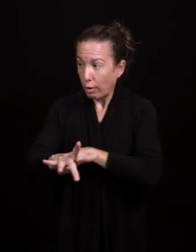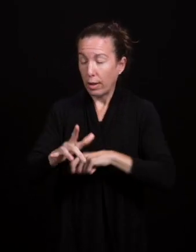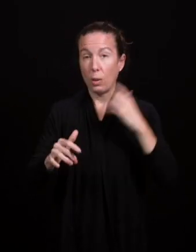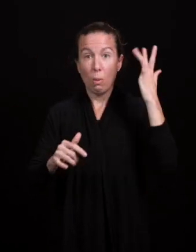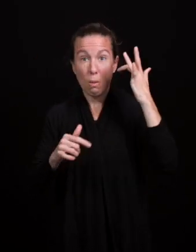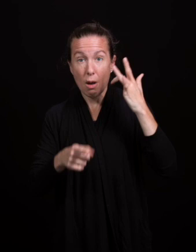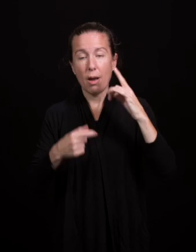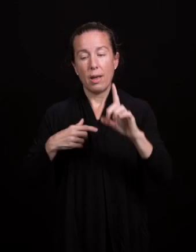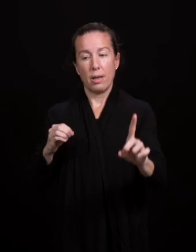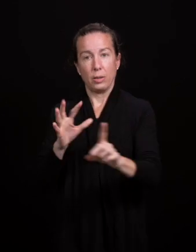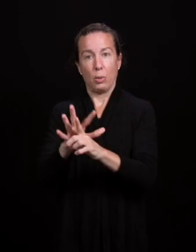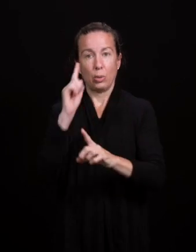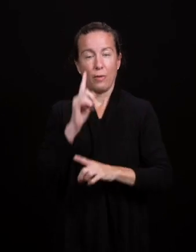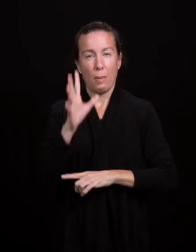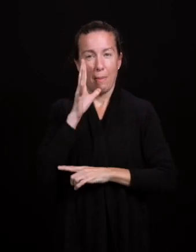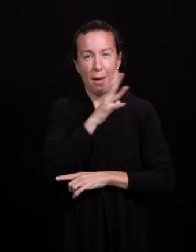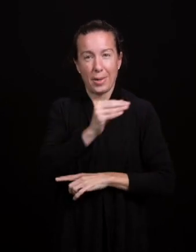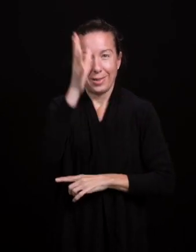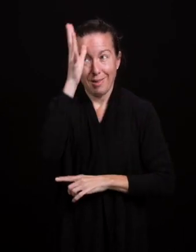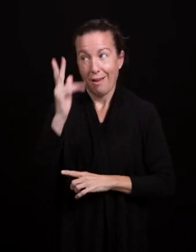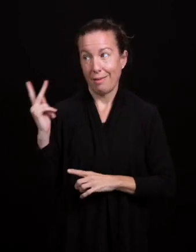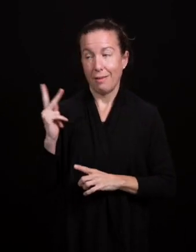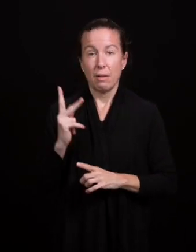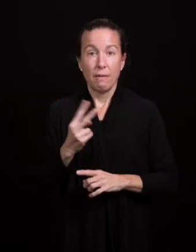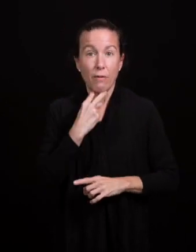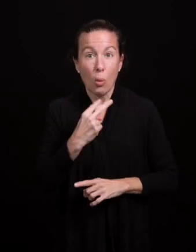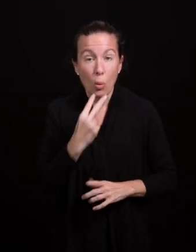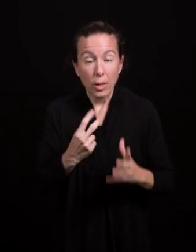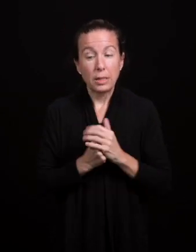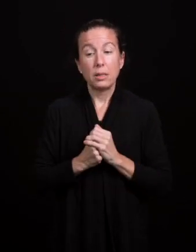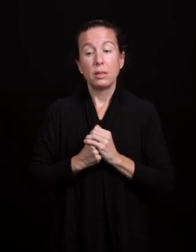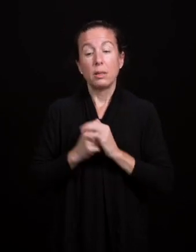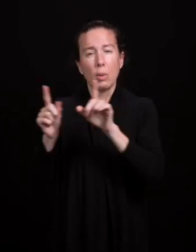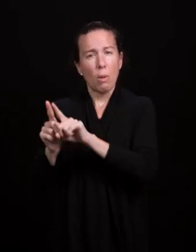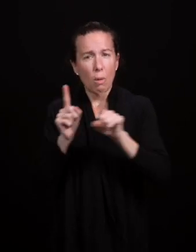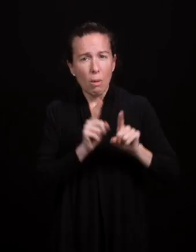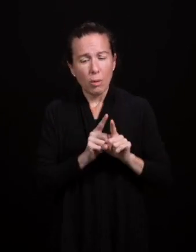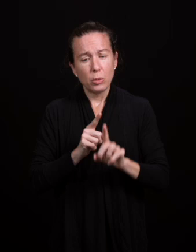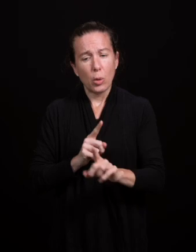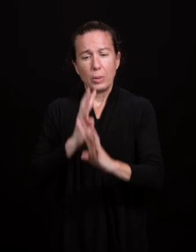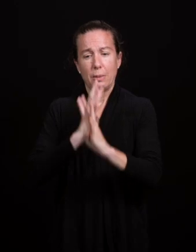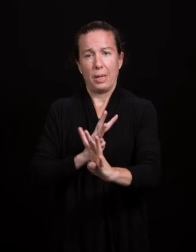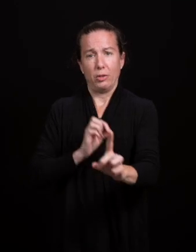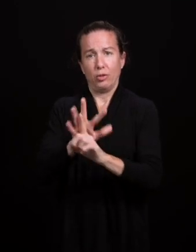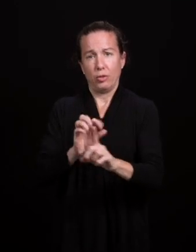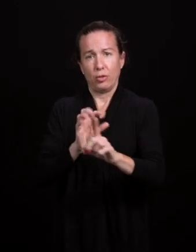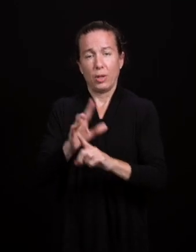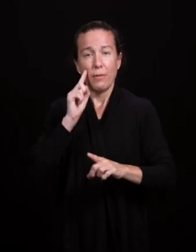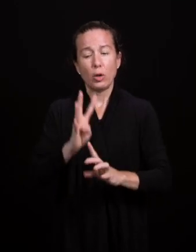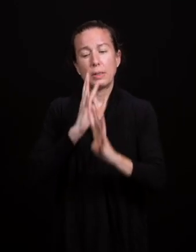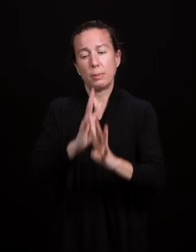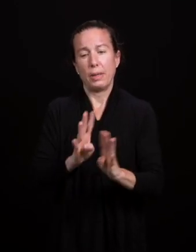to not only her mom and dad's sound of their voice, but also just the ability for speech development. Because